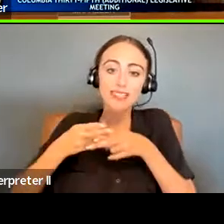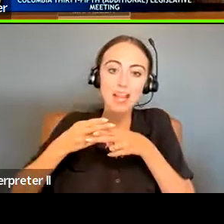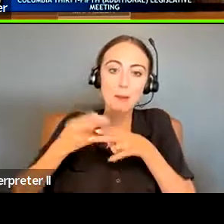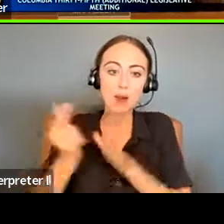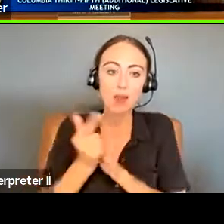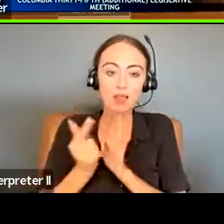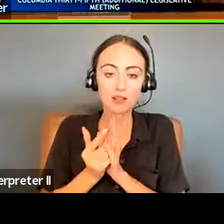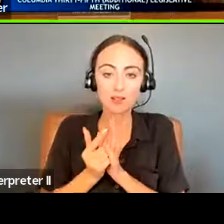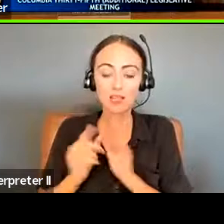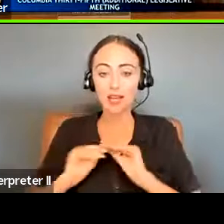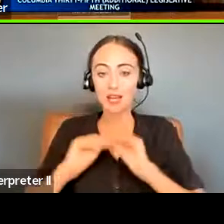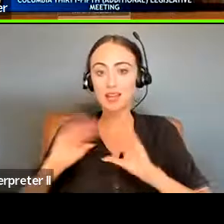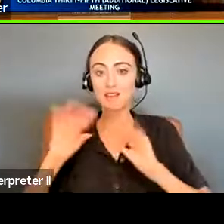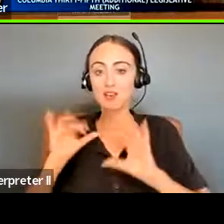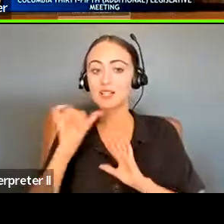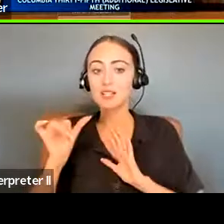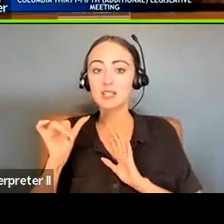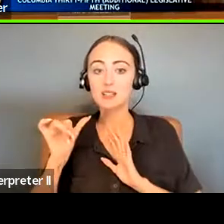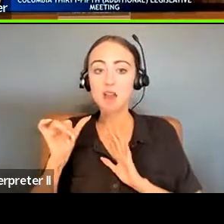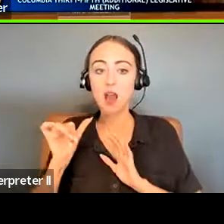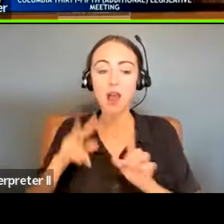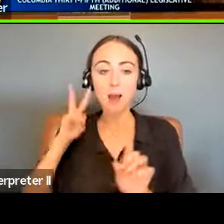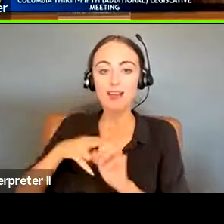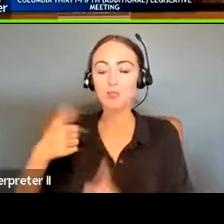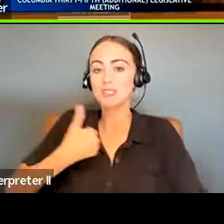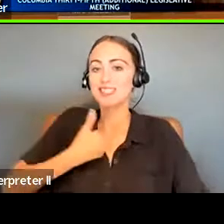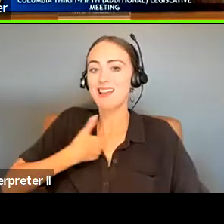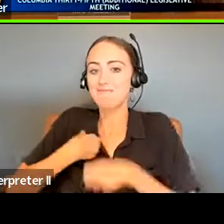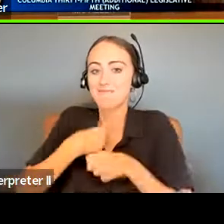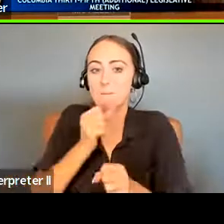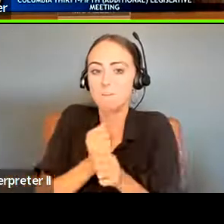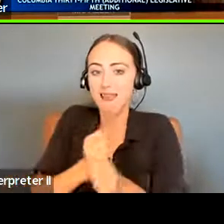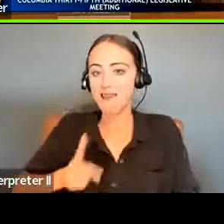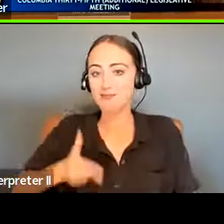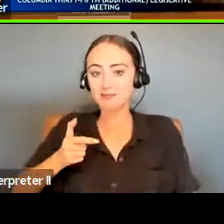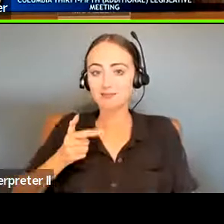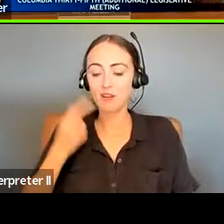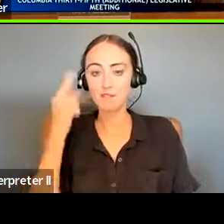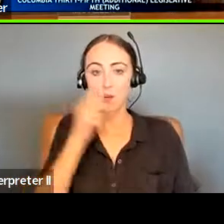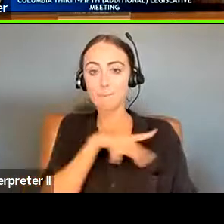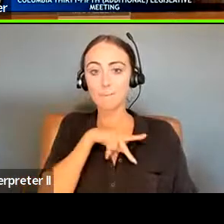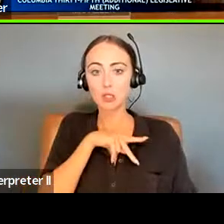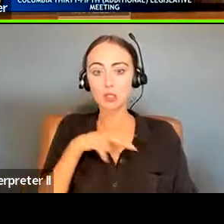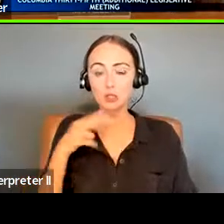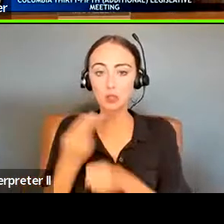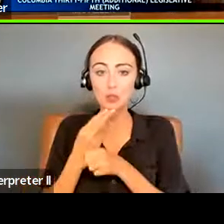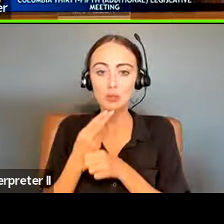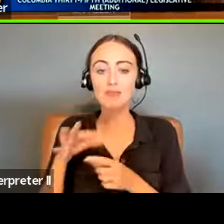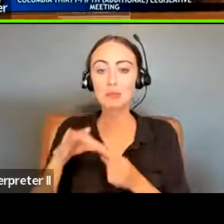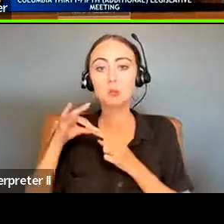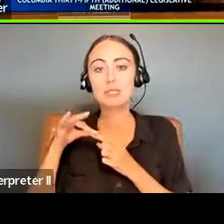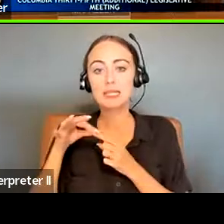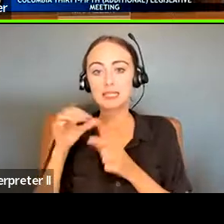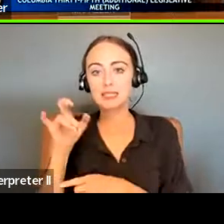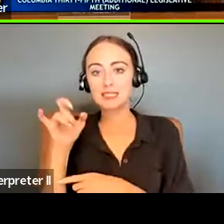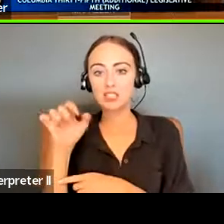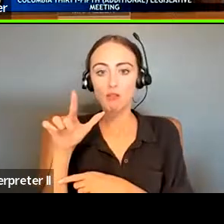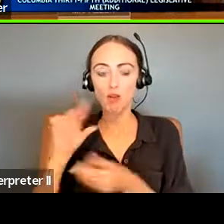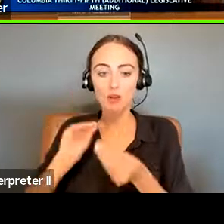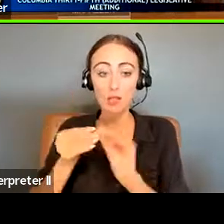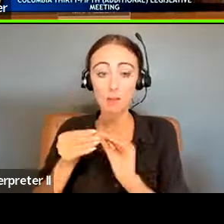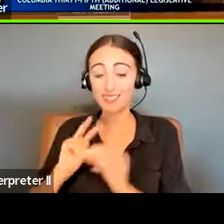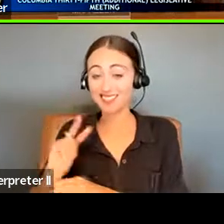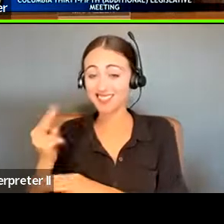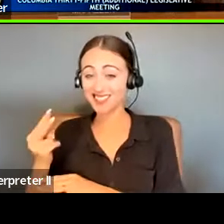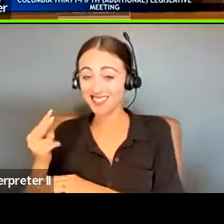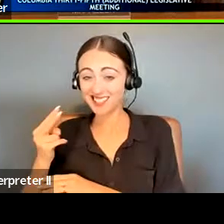the prohibition does not apply to self-manufactured firearms that were made for personal use and that have a unique serial number. The second round of emergency